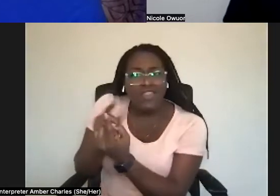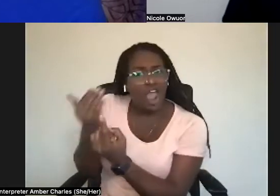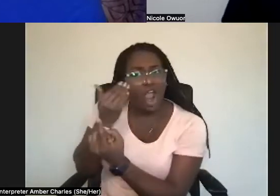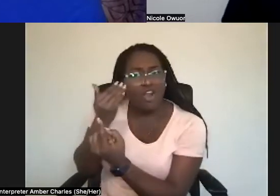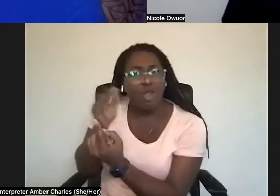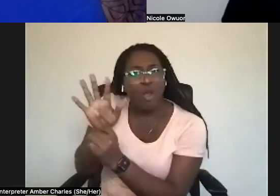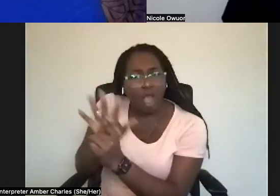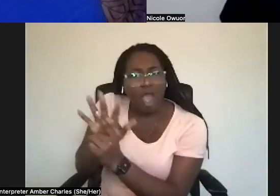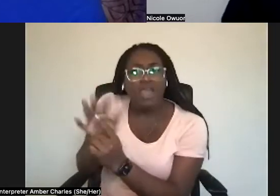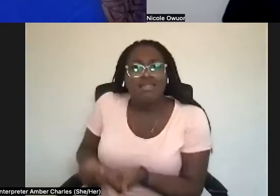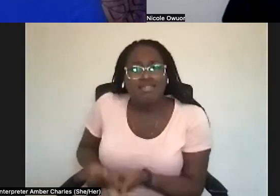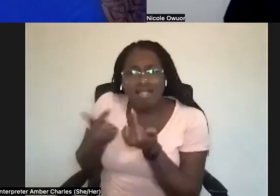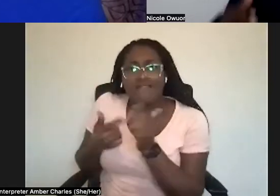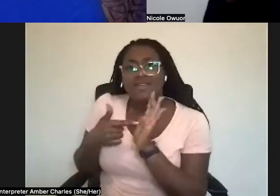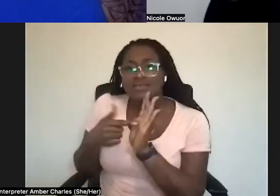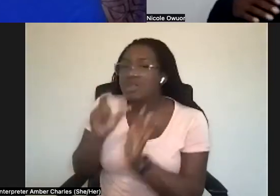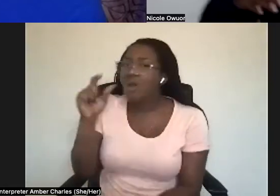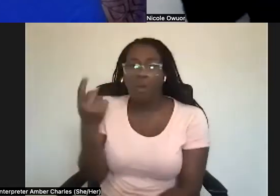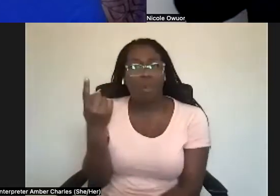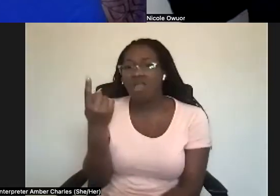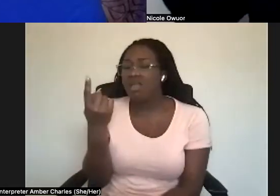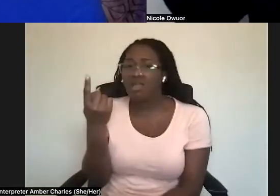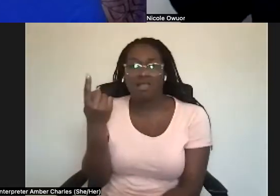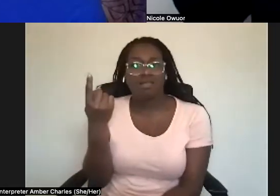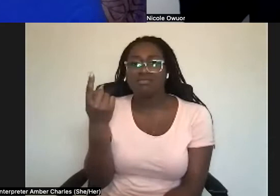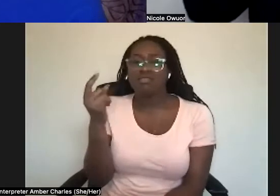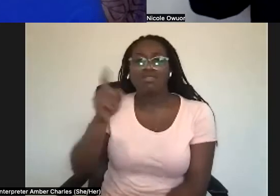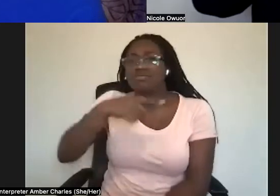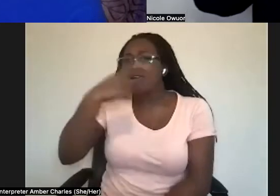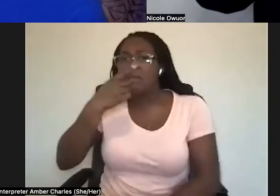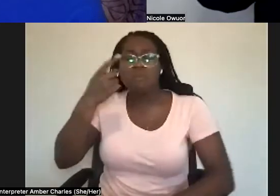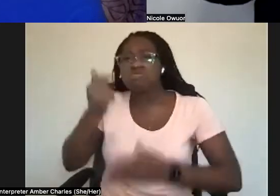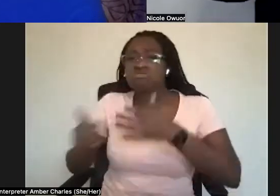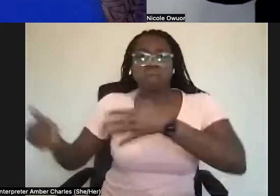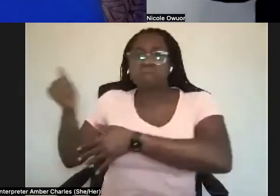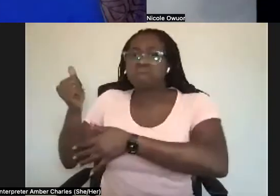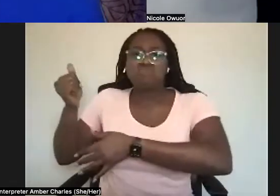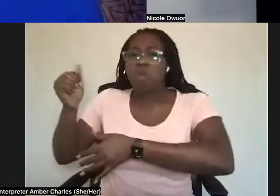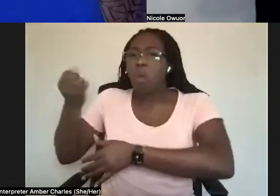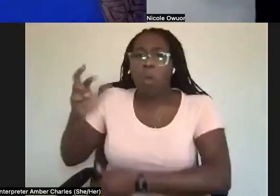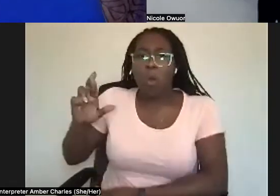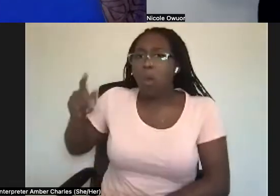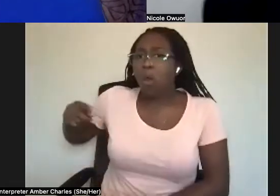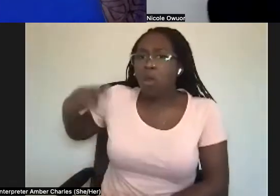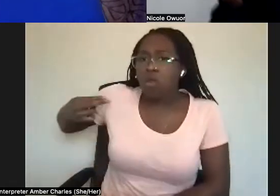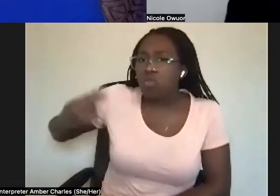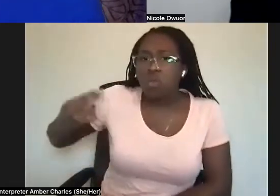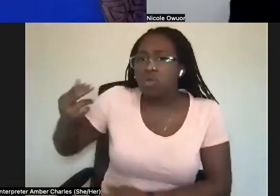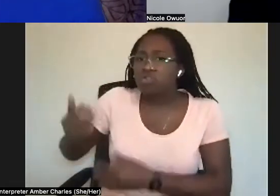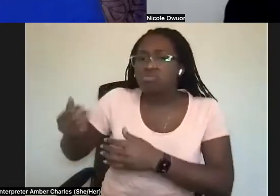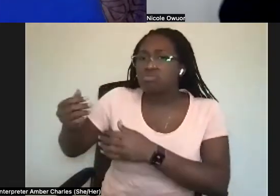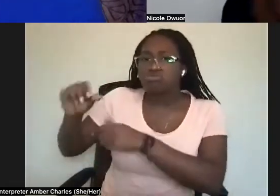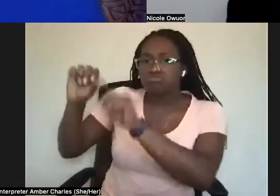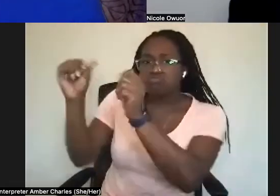an example, and not just, public figures or historical figures, but people I